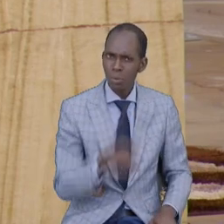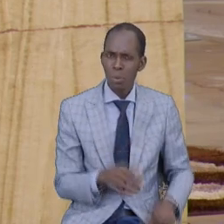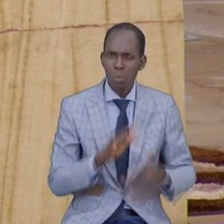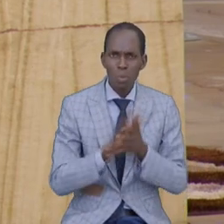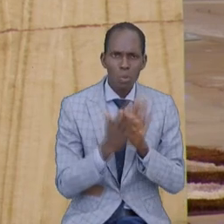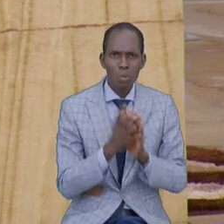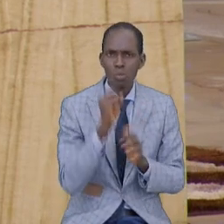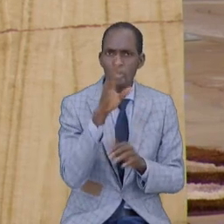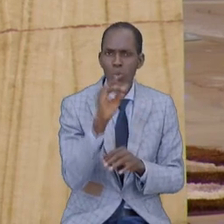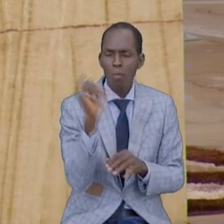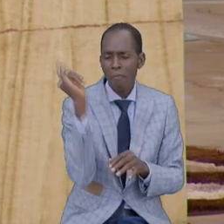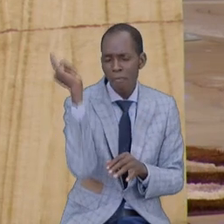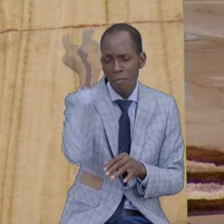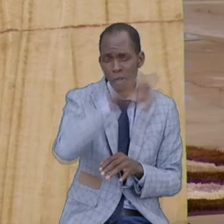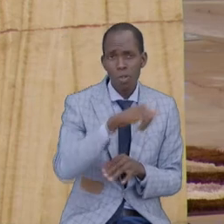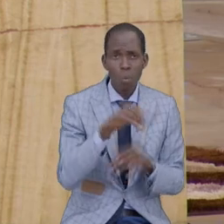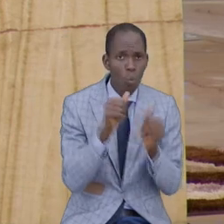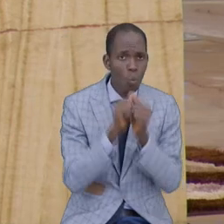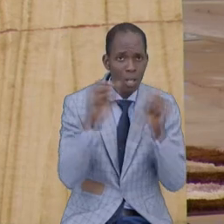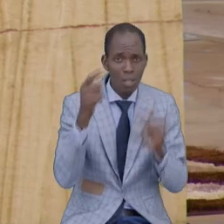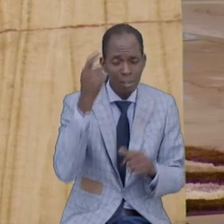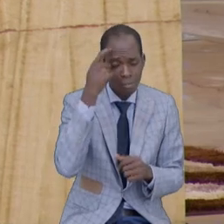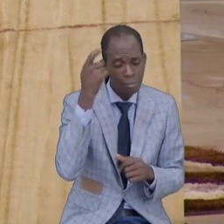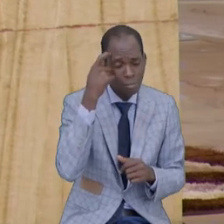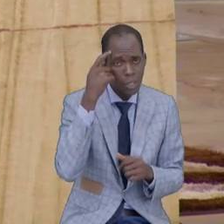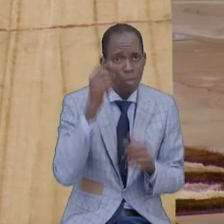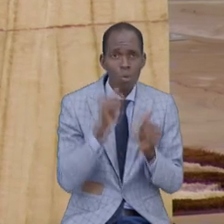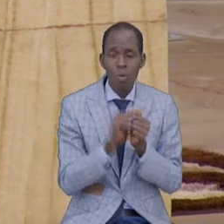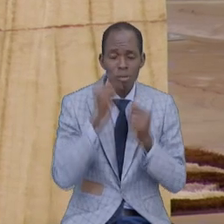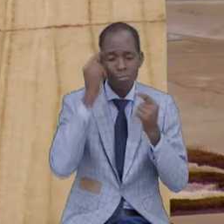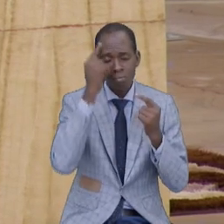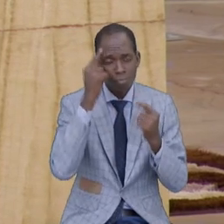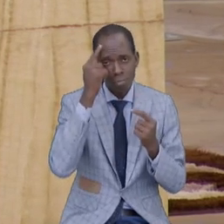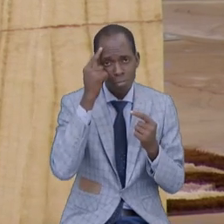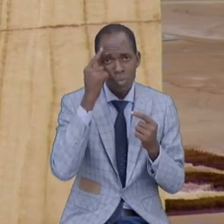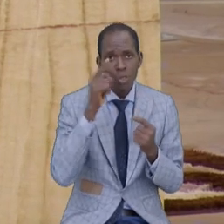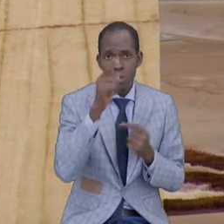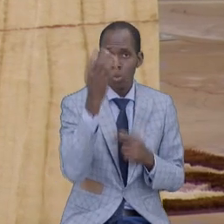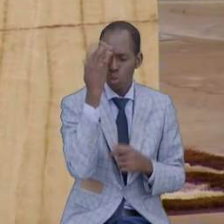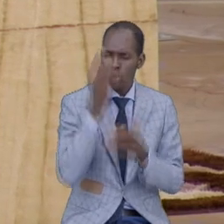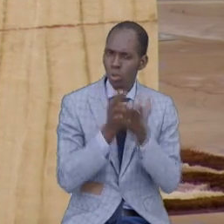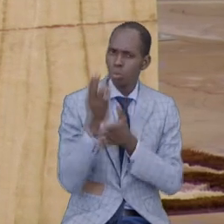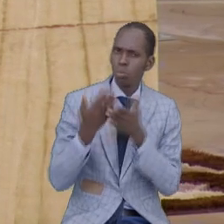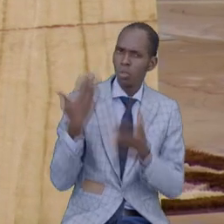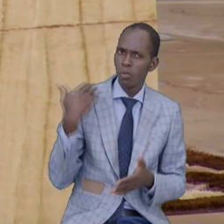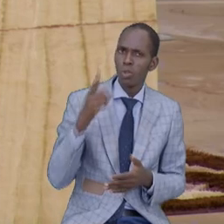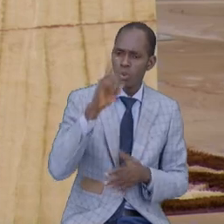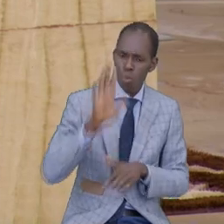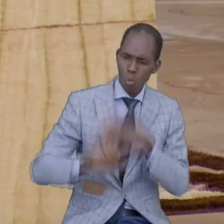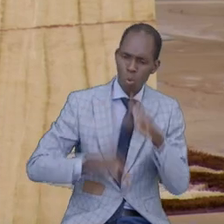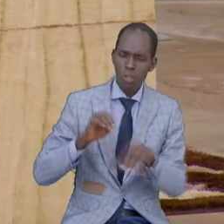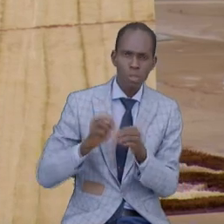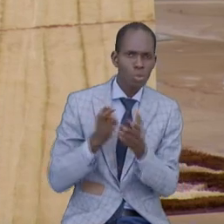foolish and so senseless and so thoughtless? You knew the truth. You walked in the truth.